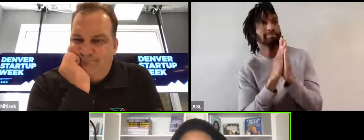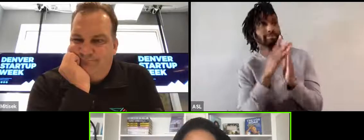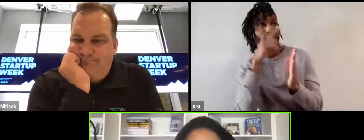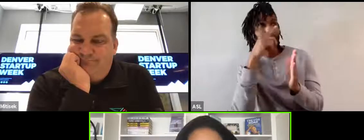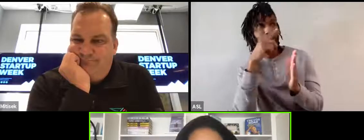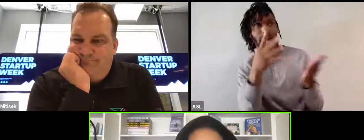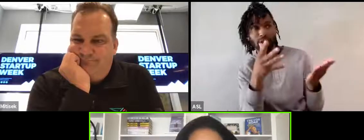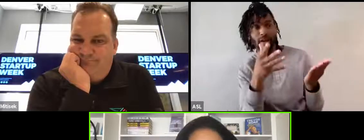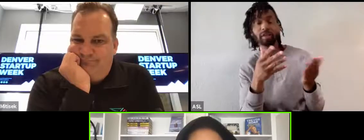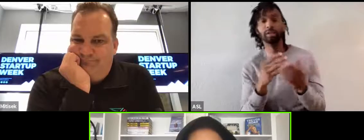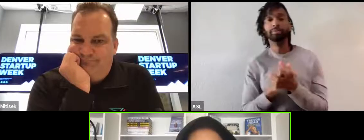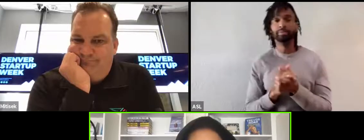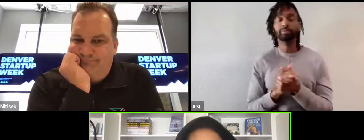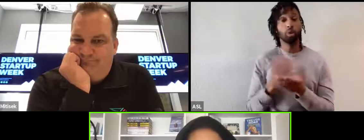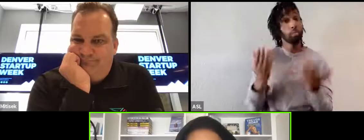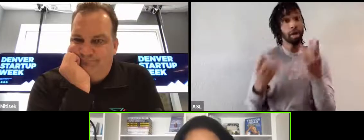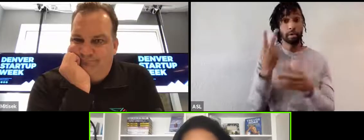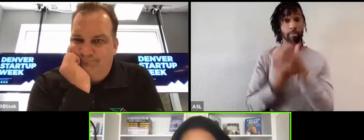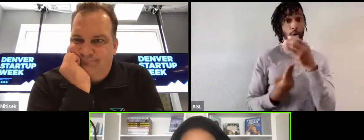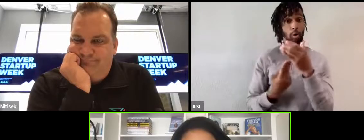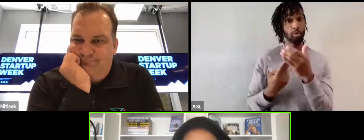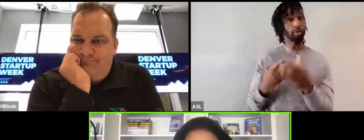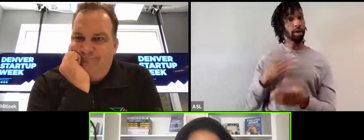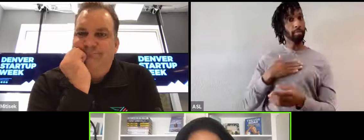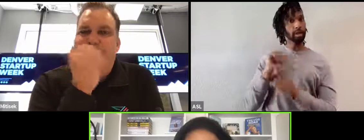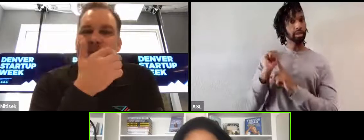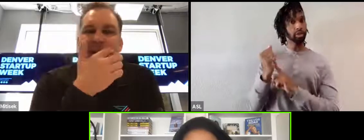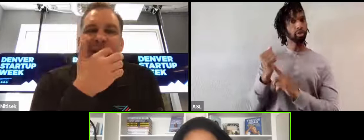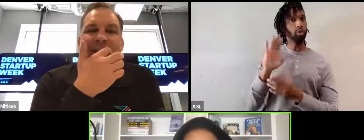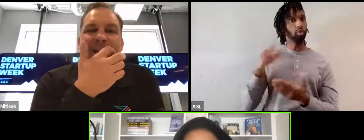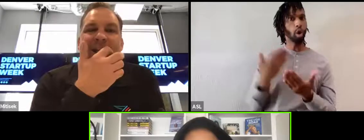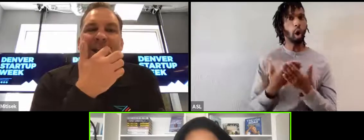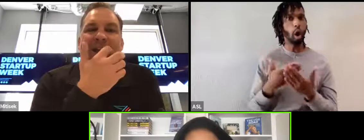case. And because we all have privilege,